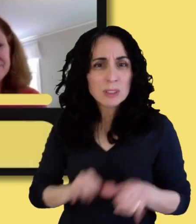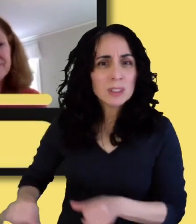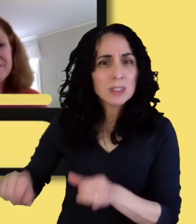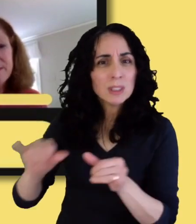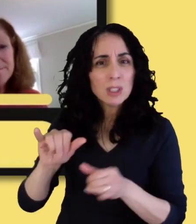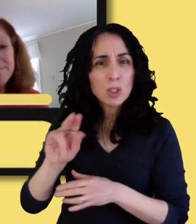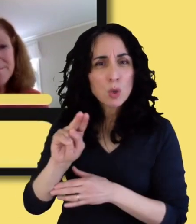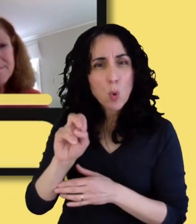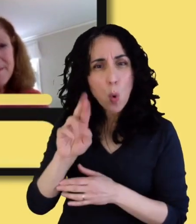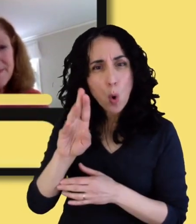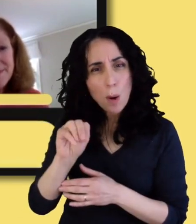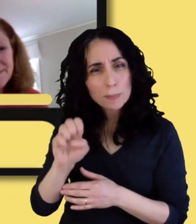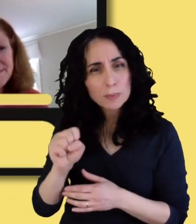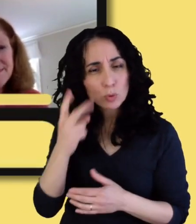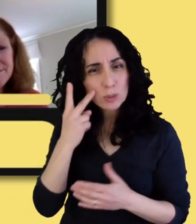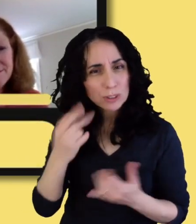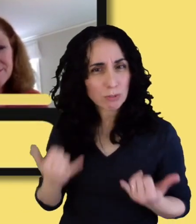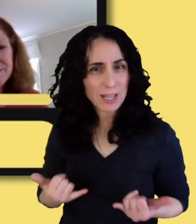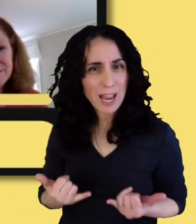in